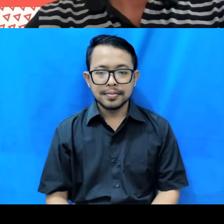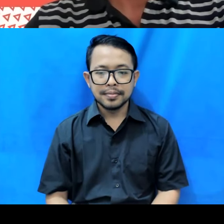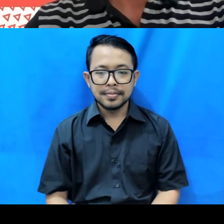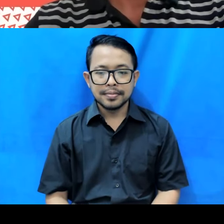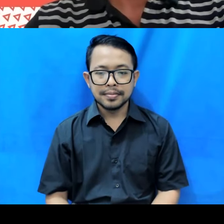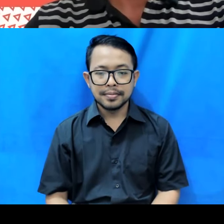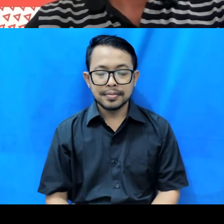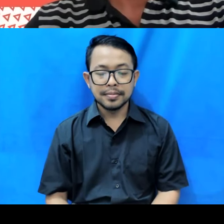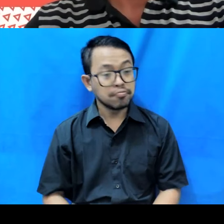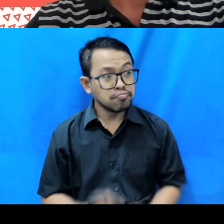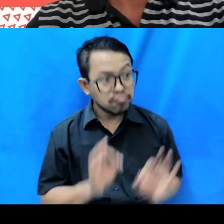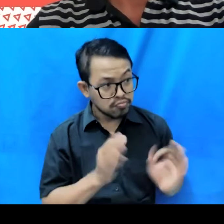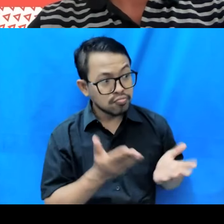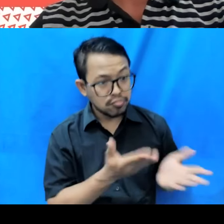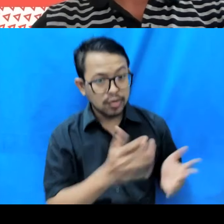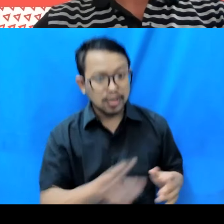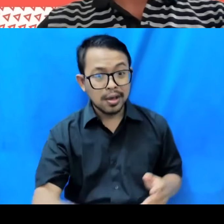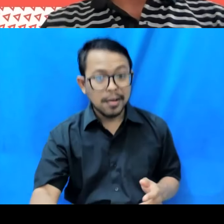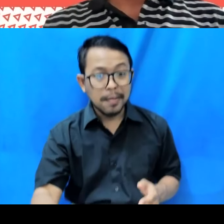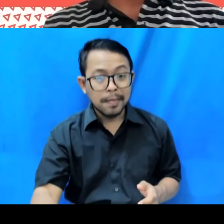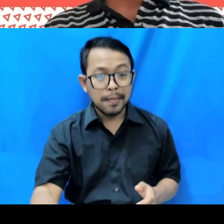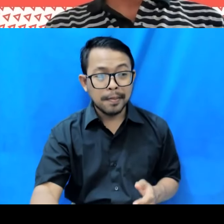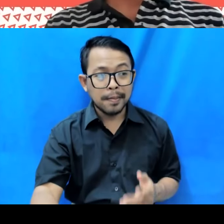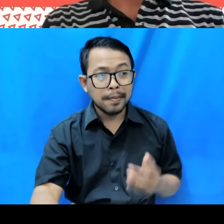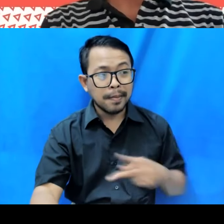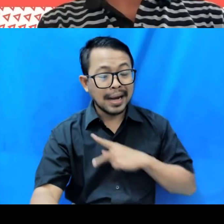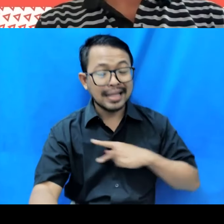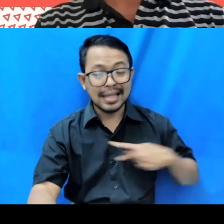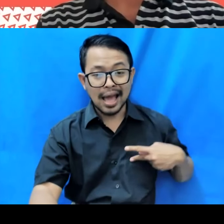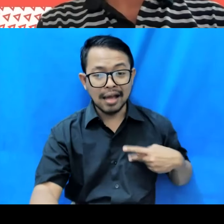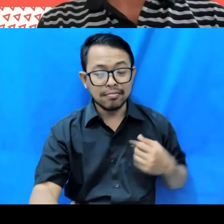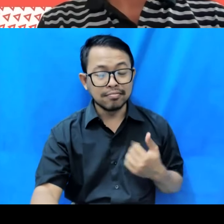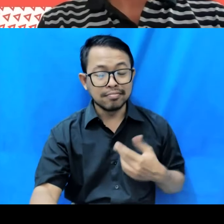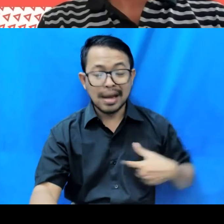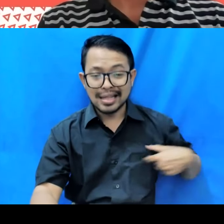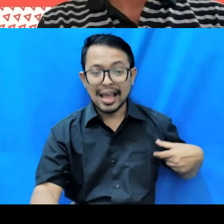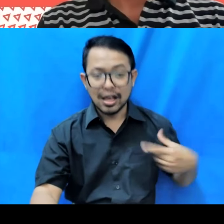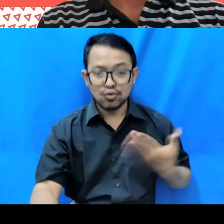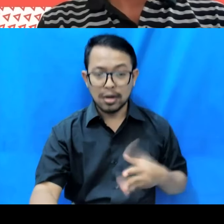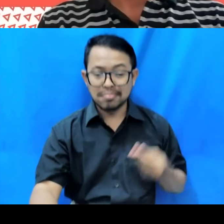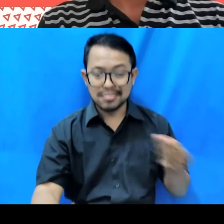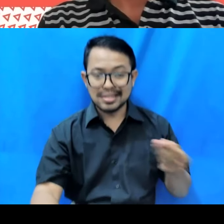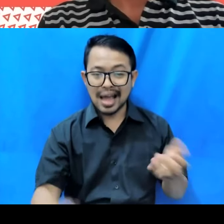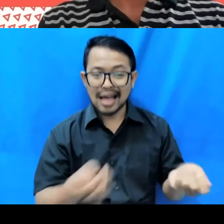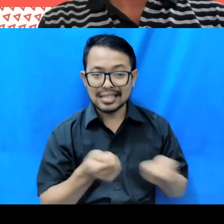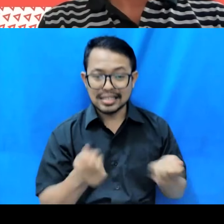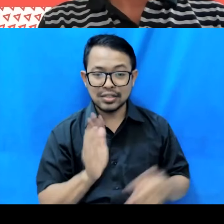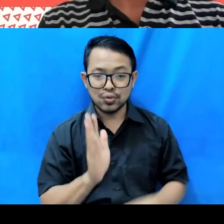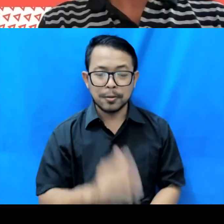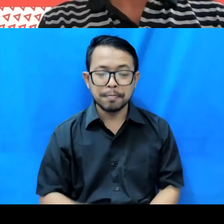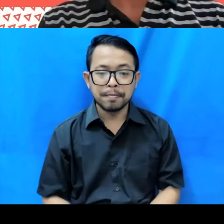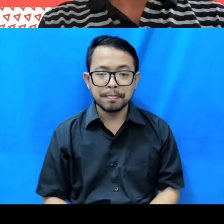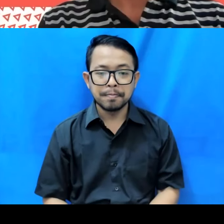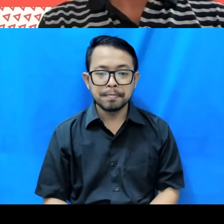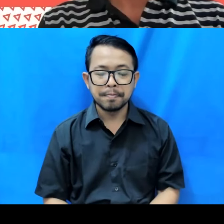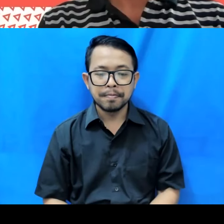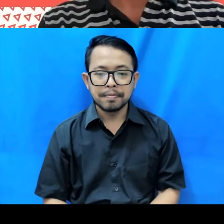Yes, go ahead. I think you already have access. You're already given access by the